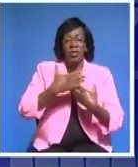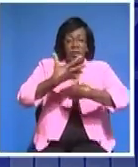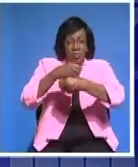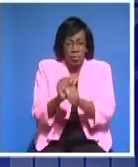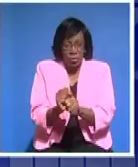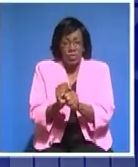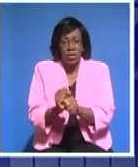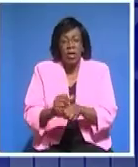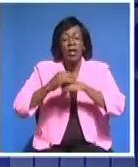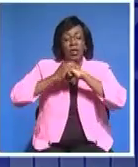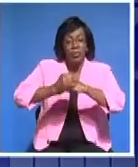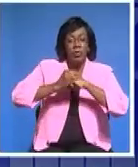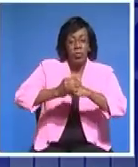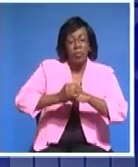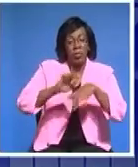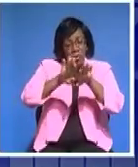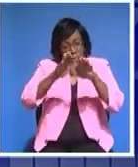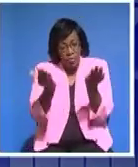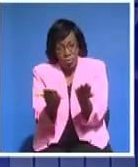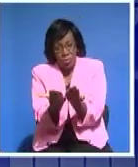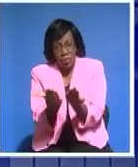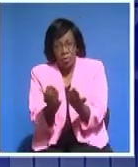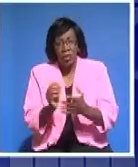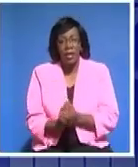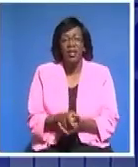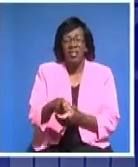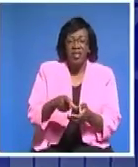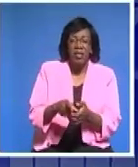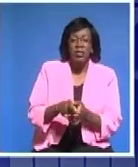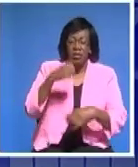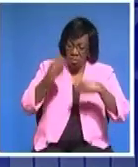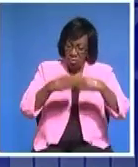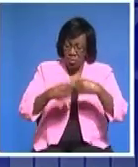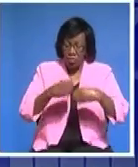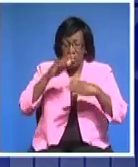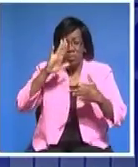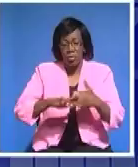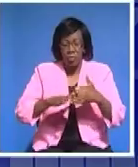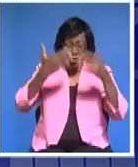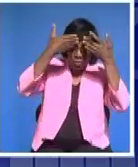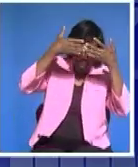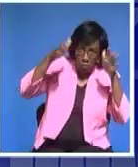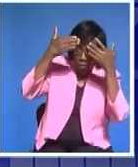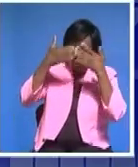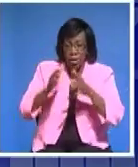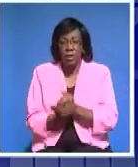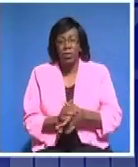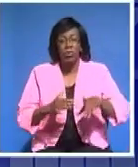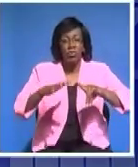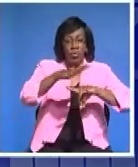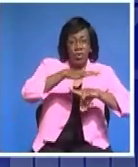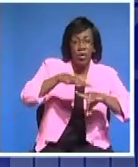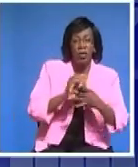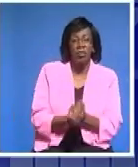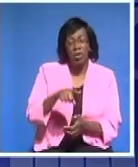worldwide, awareness on endangered predators is still lacking among communities. One of the endangered predators the country is